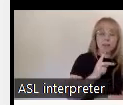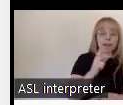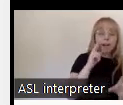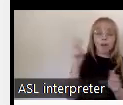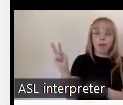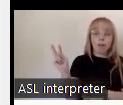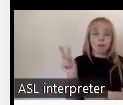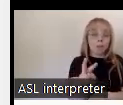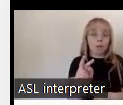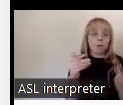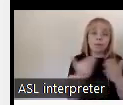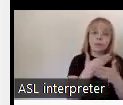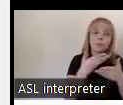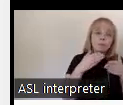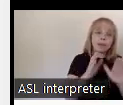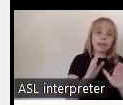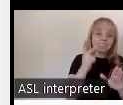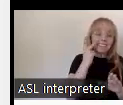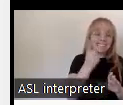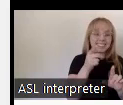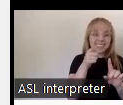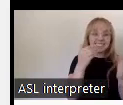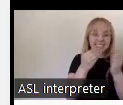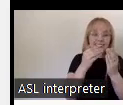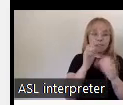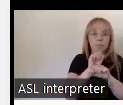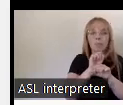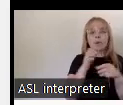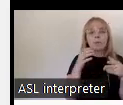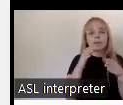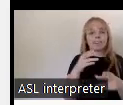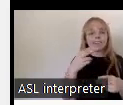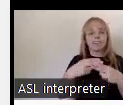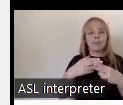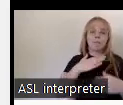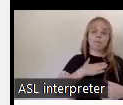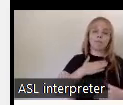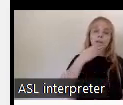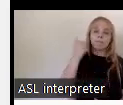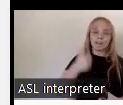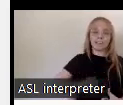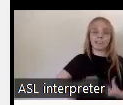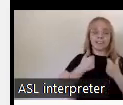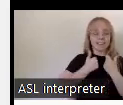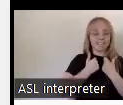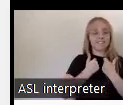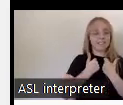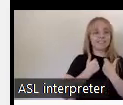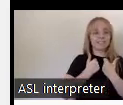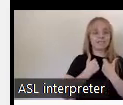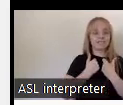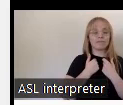path that you're going to find right next to this work path called My Best Life. And the My Best Life